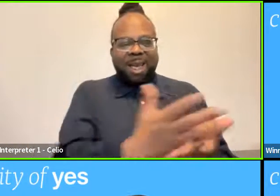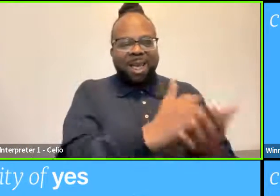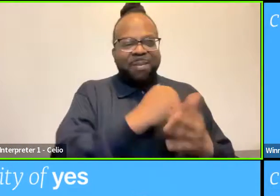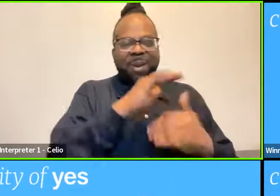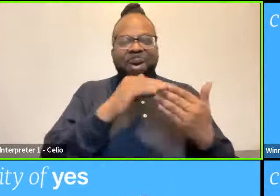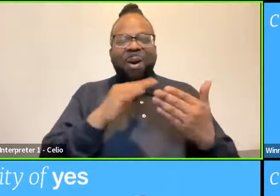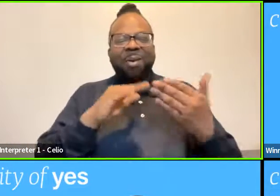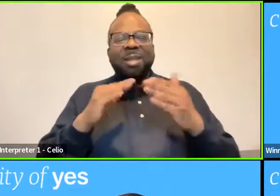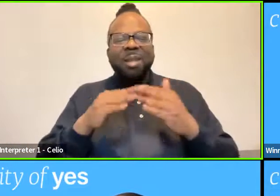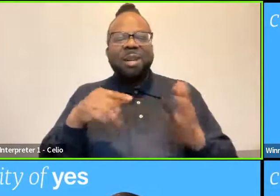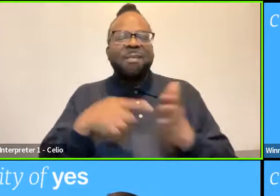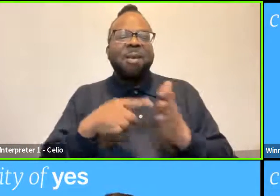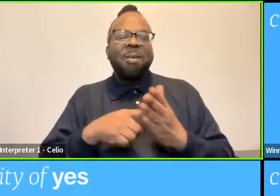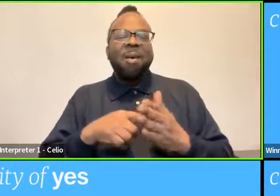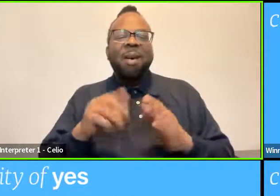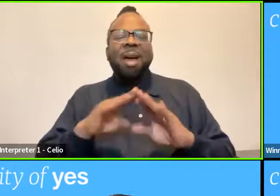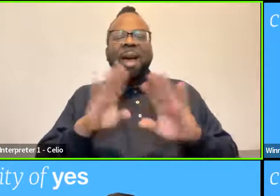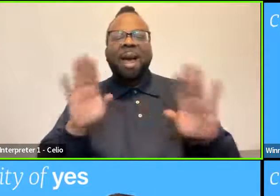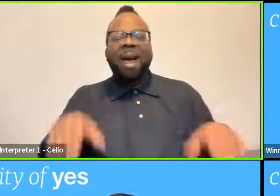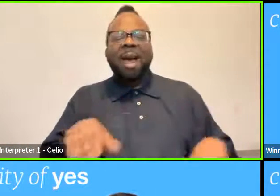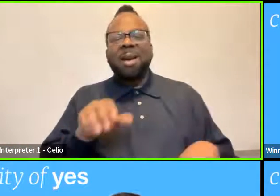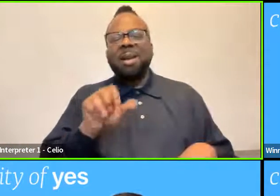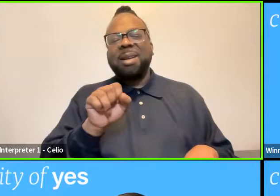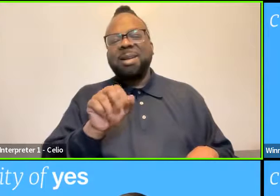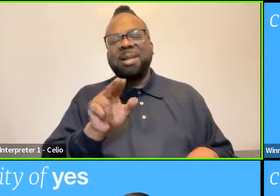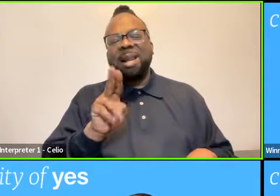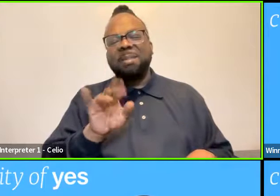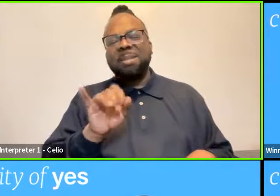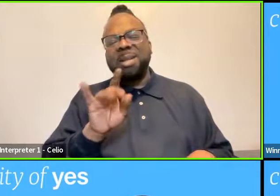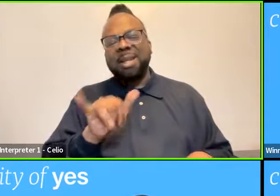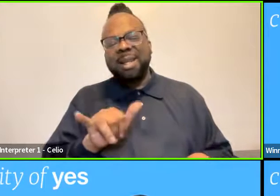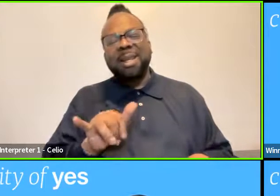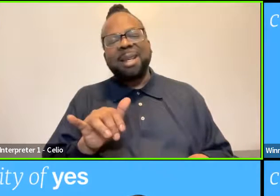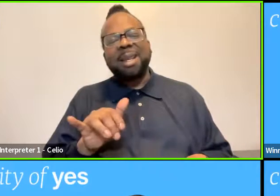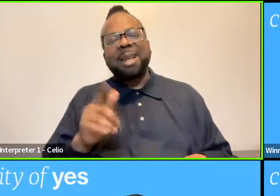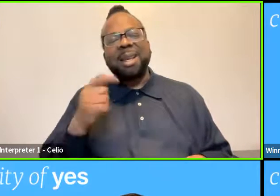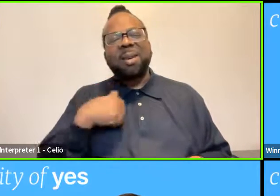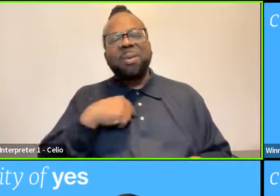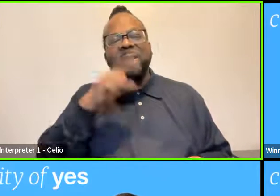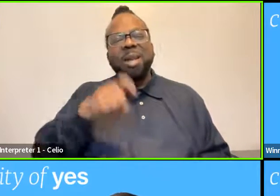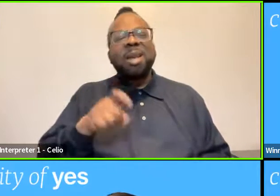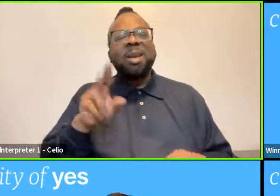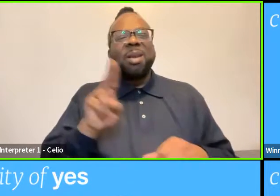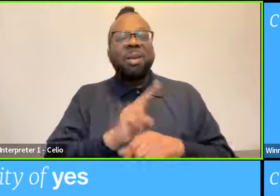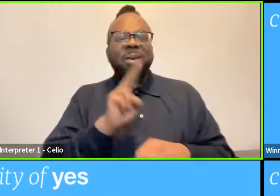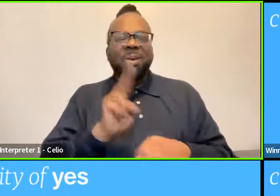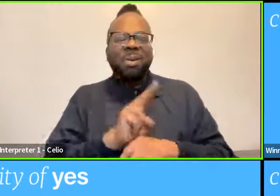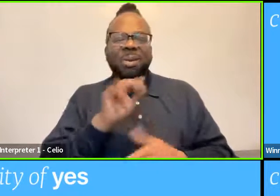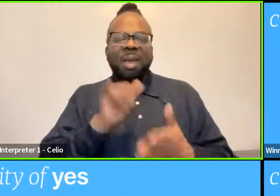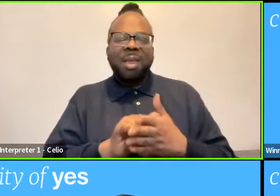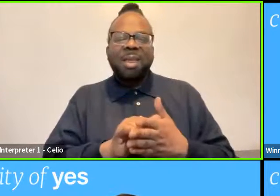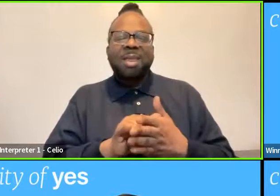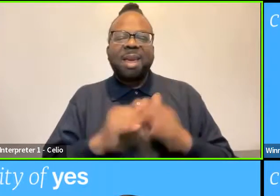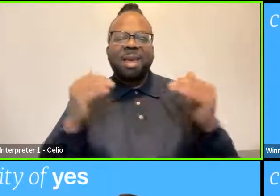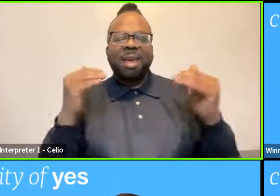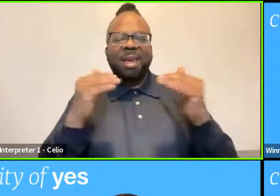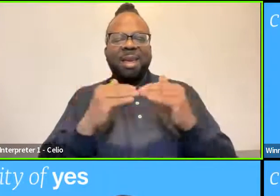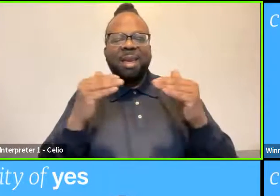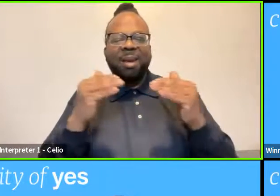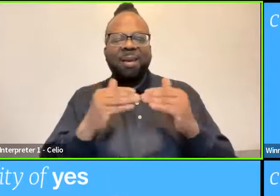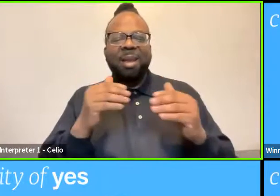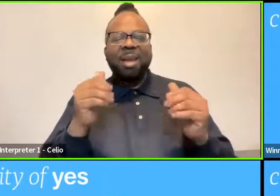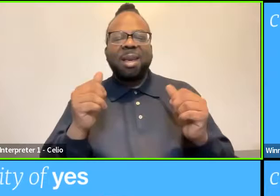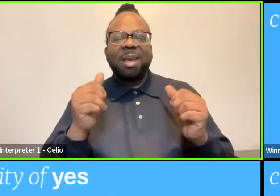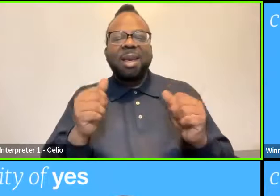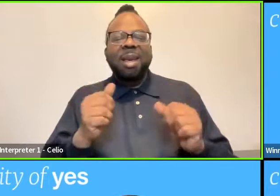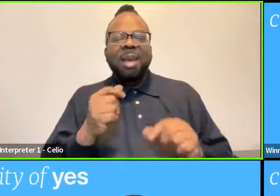in one project. And we do need to make sure that we are using that equitably, using that